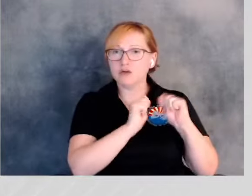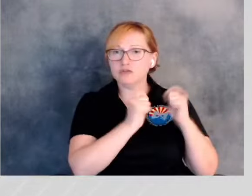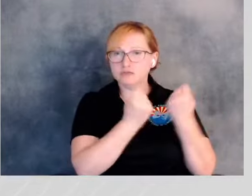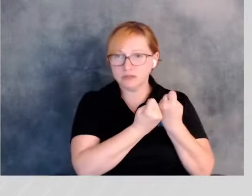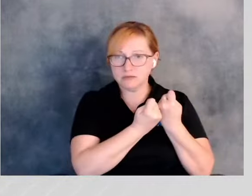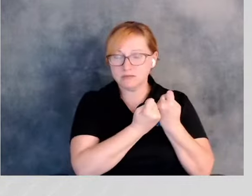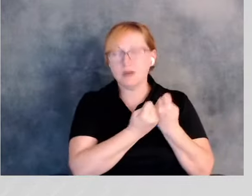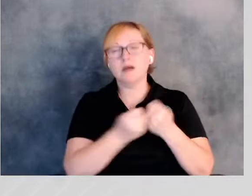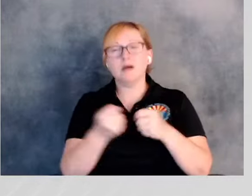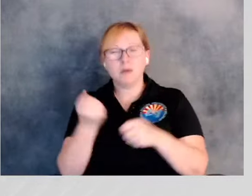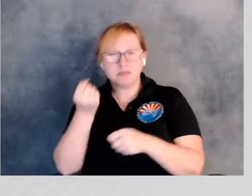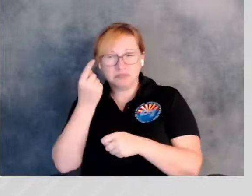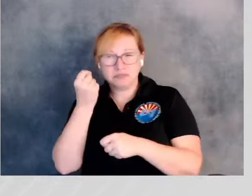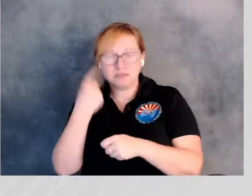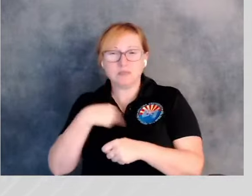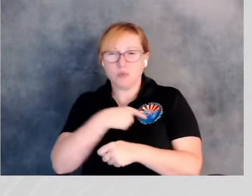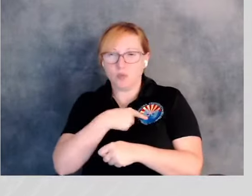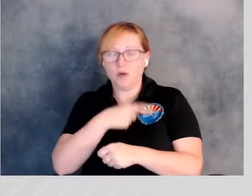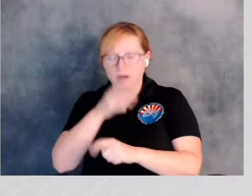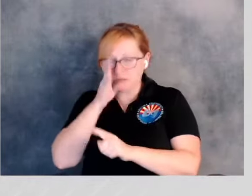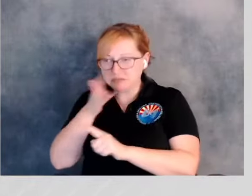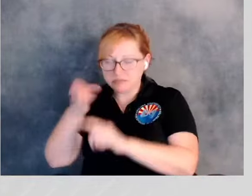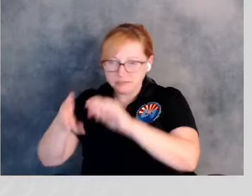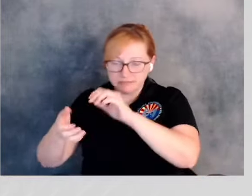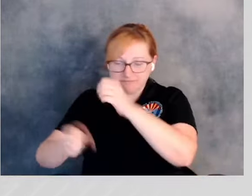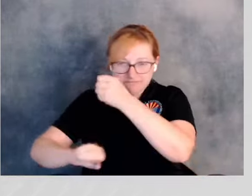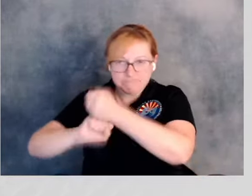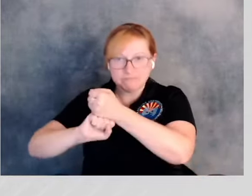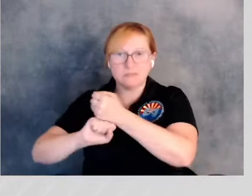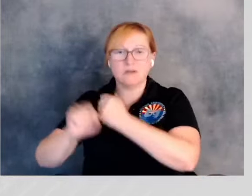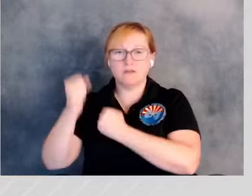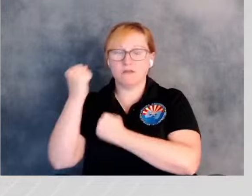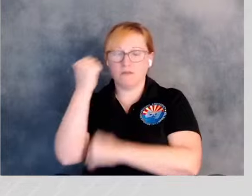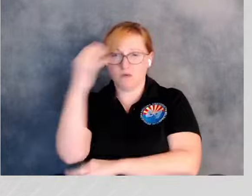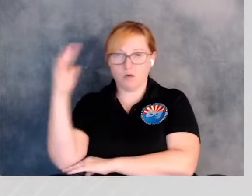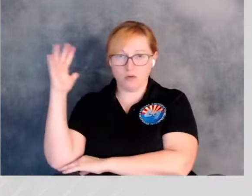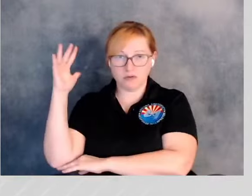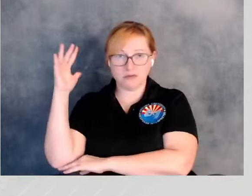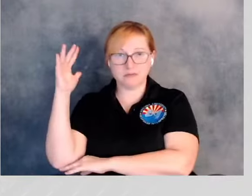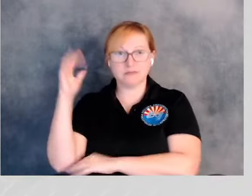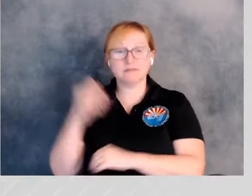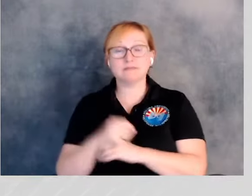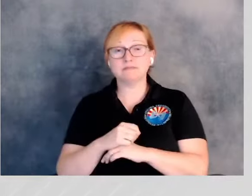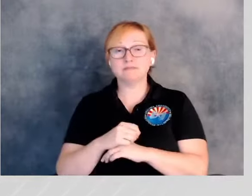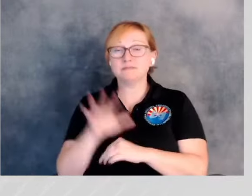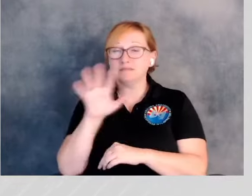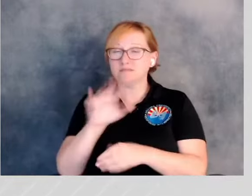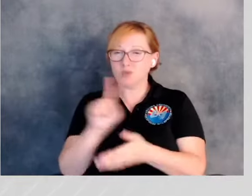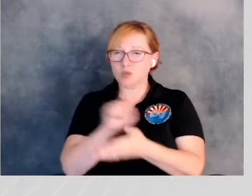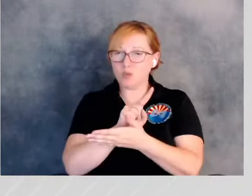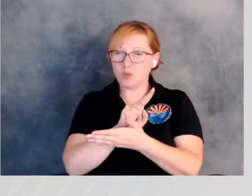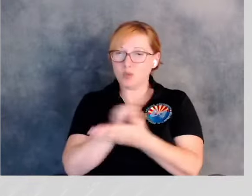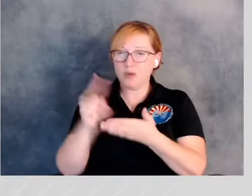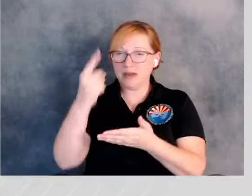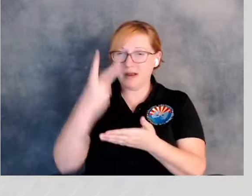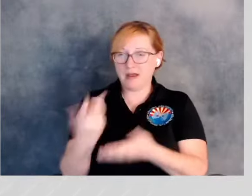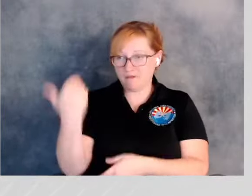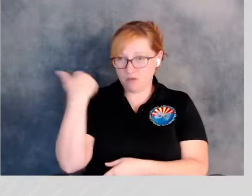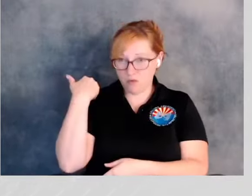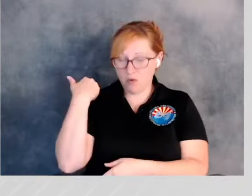Padres. So with that, what we've been doing since we mobilized our Bear team about a week and a half ago is